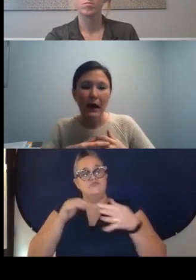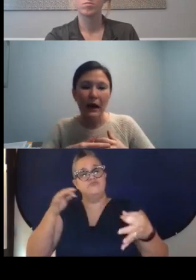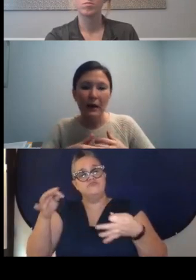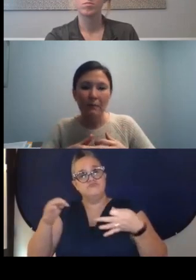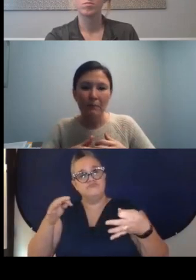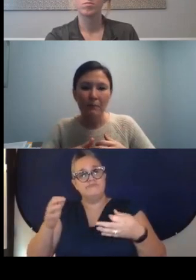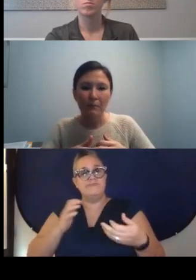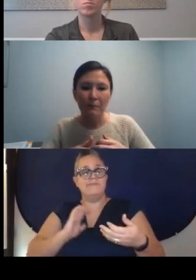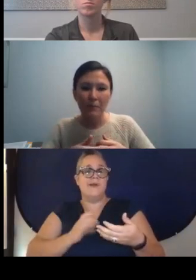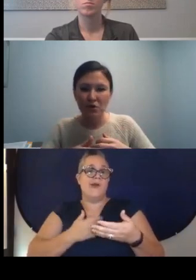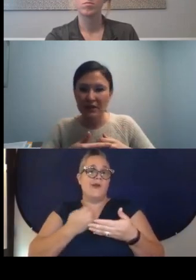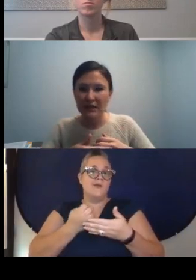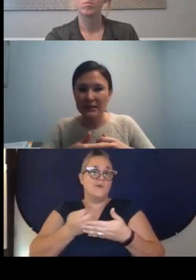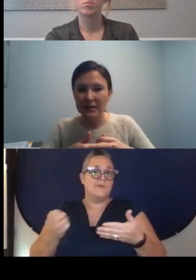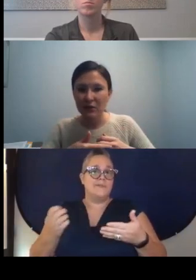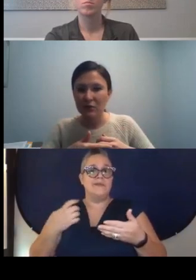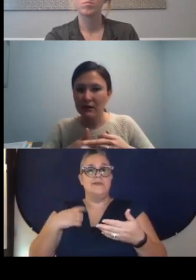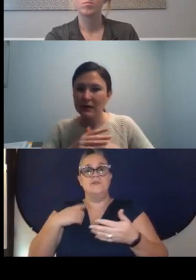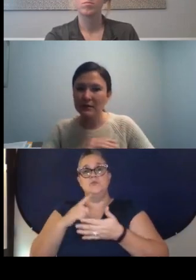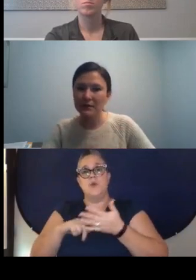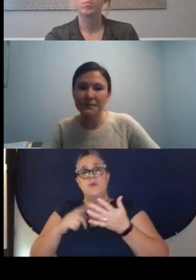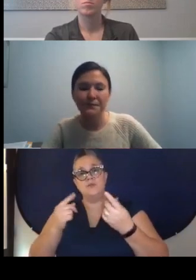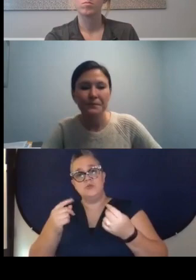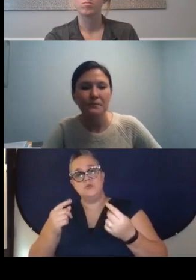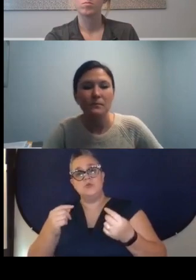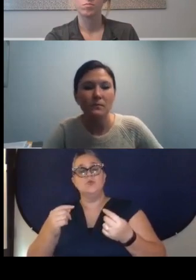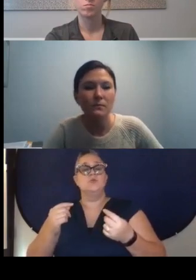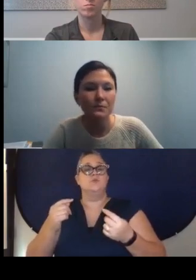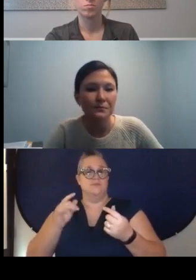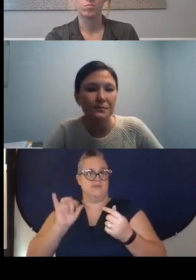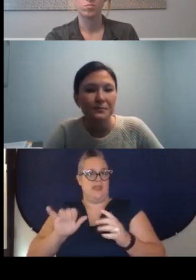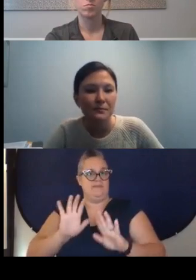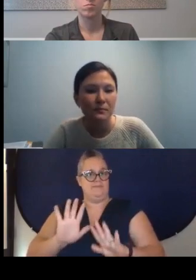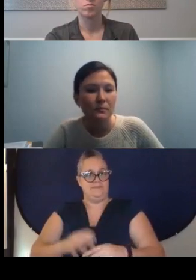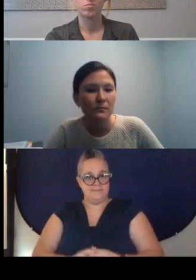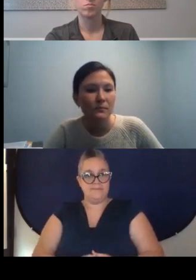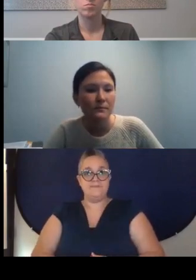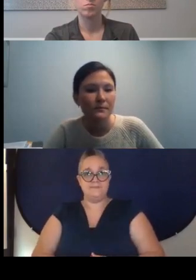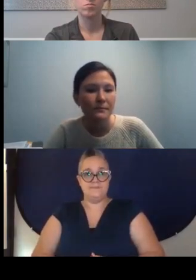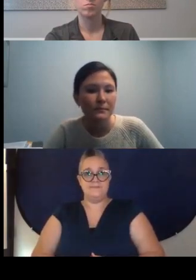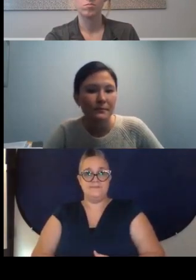do, but just kind of seeing it through that lens.